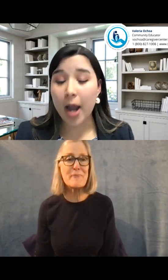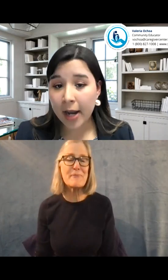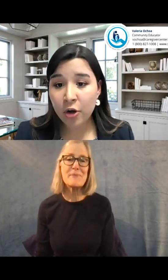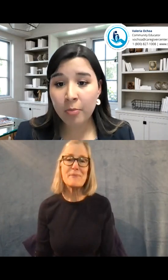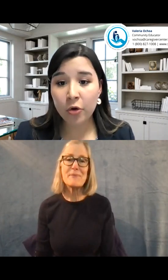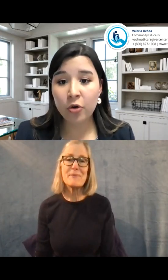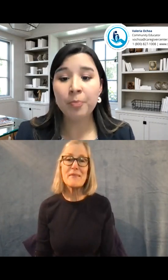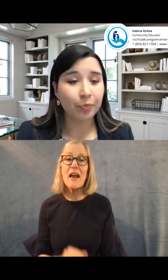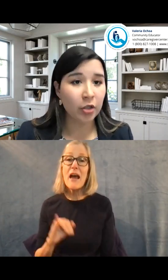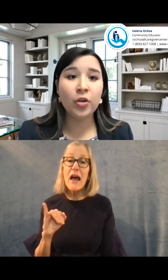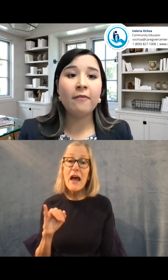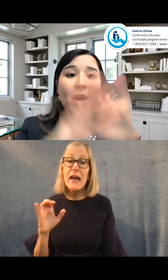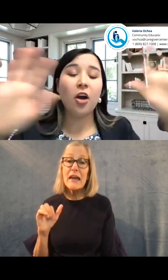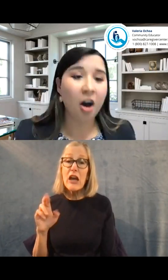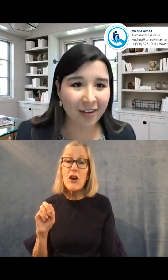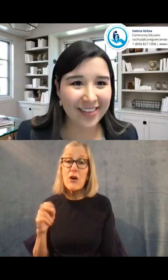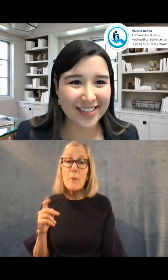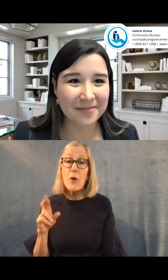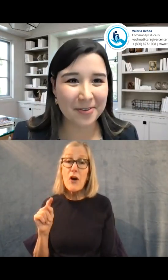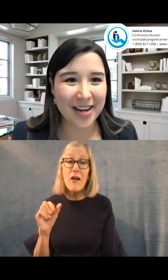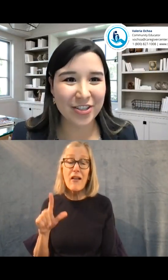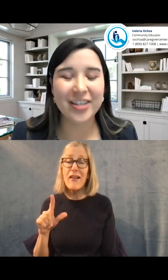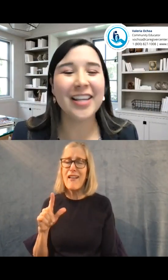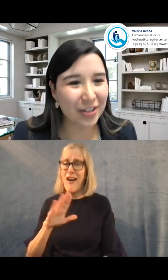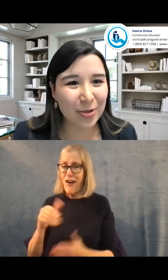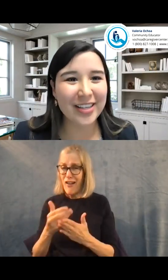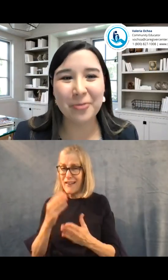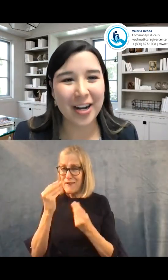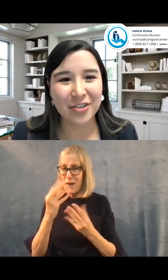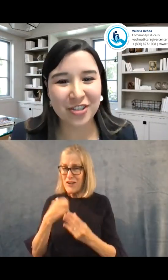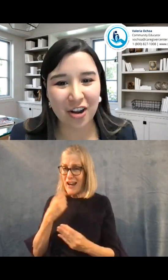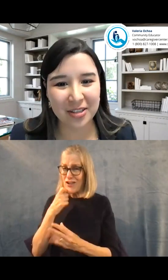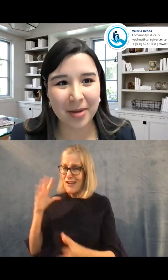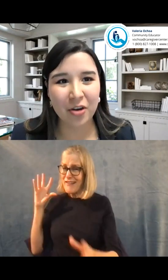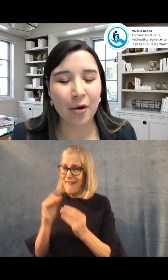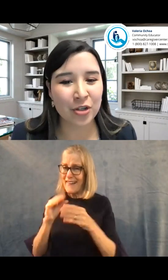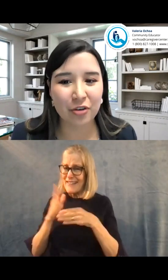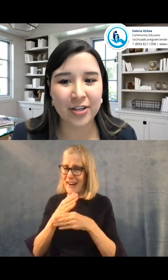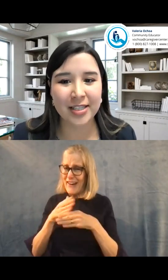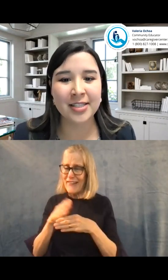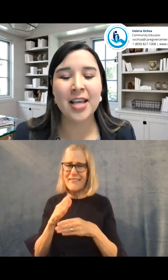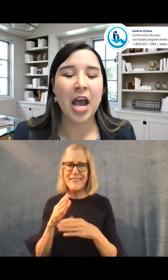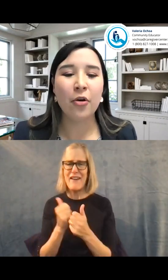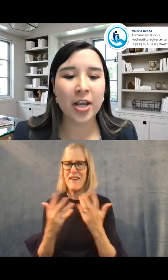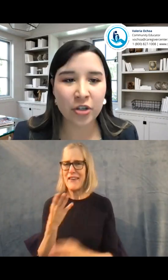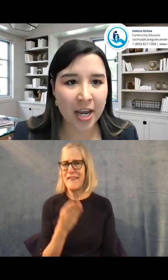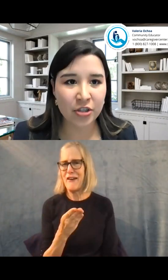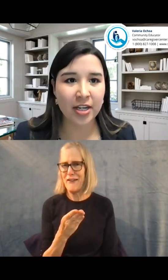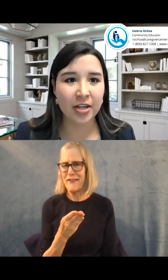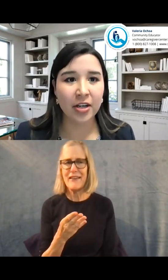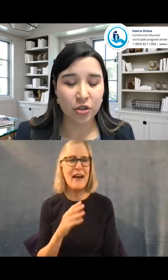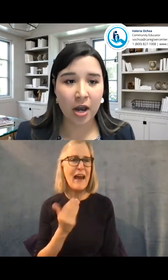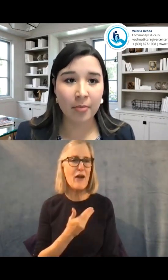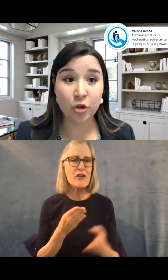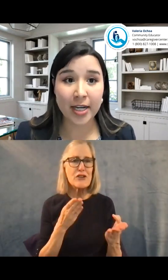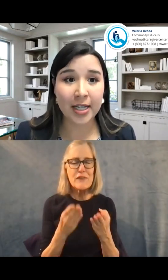In our iCare portal, you can find all of this information, including what I just talked about, our services, our education